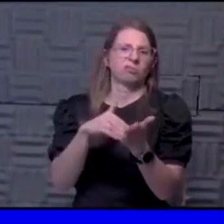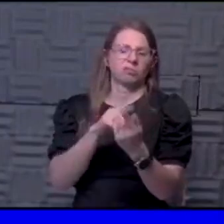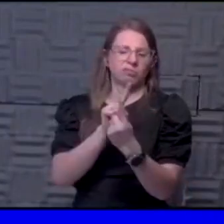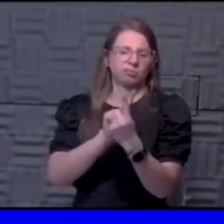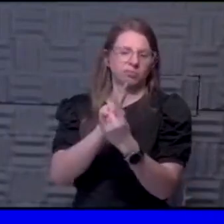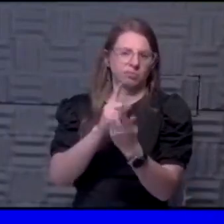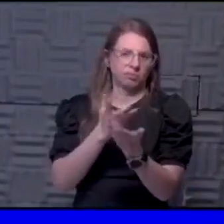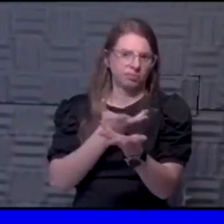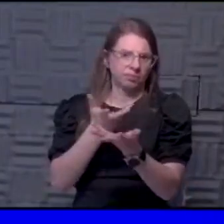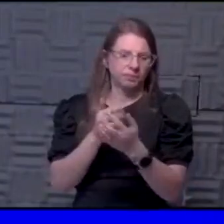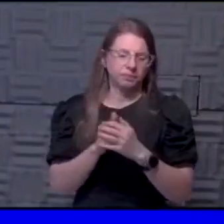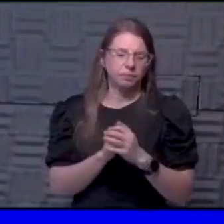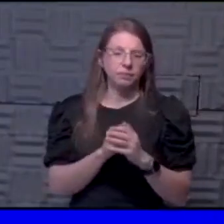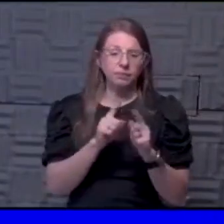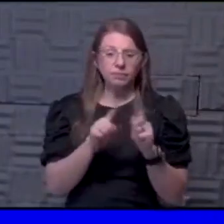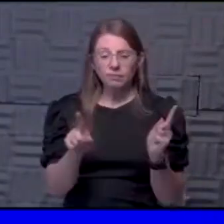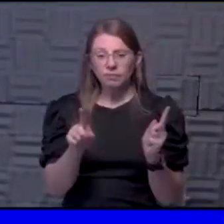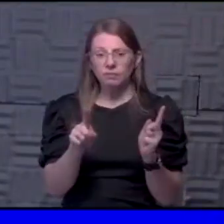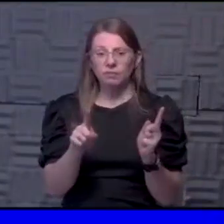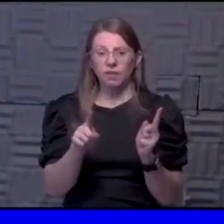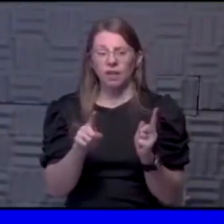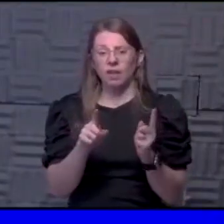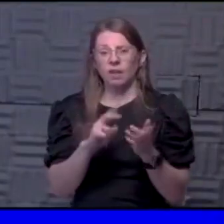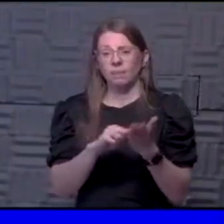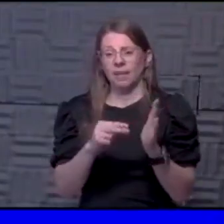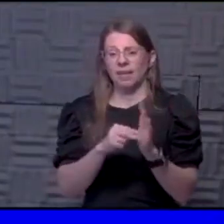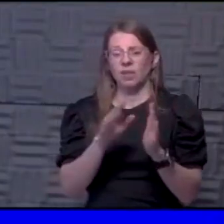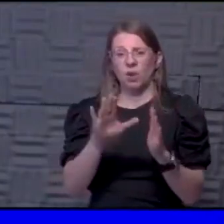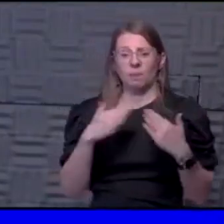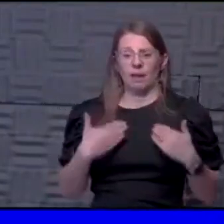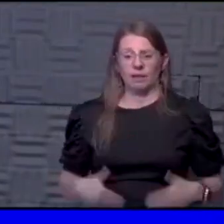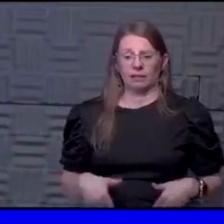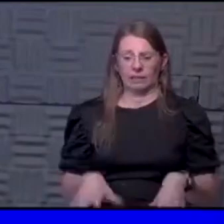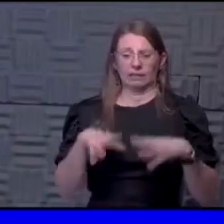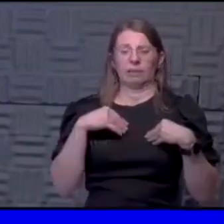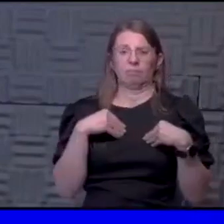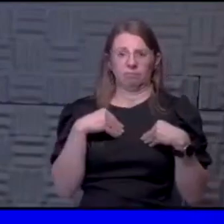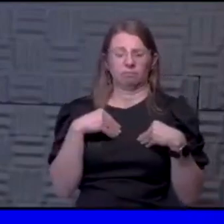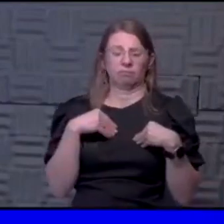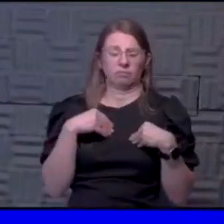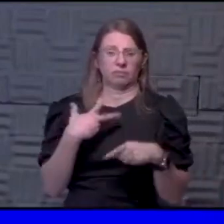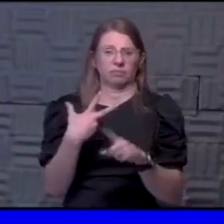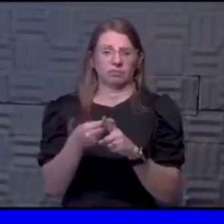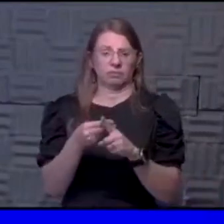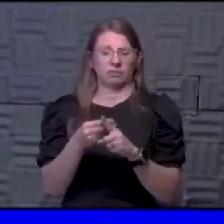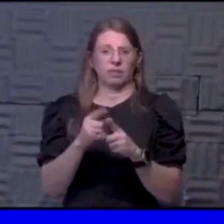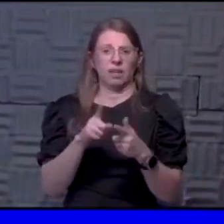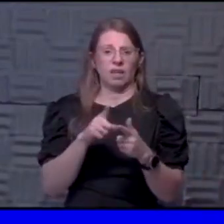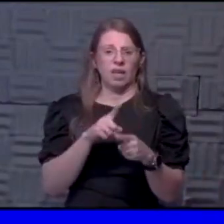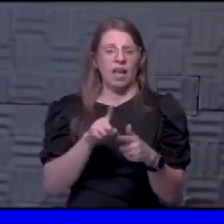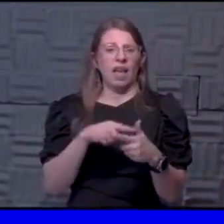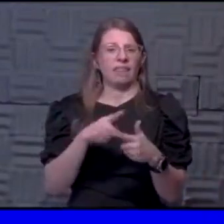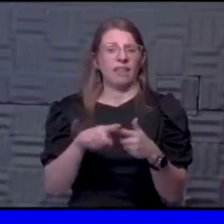would be concerned that you may not mount a good response to that vaccine in general. But again, obesity and diabetes continue to be